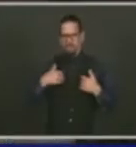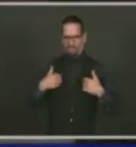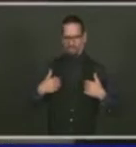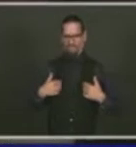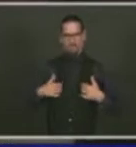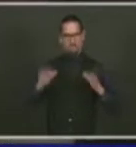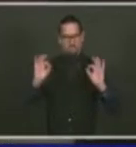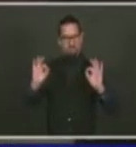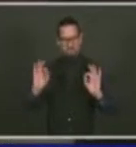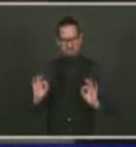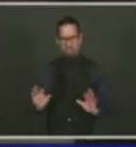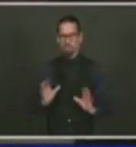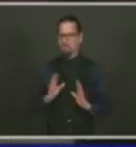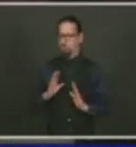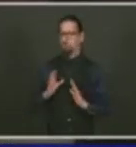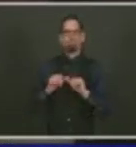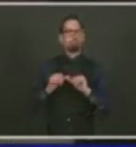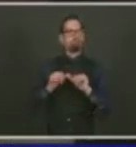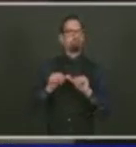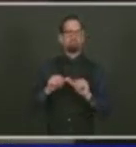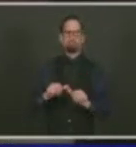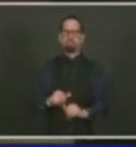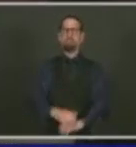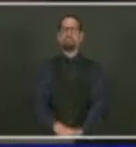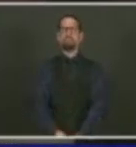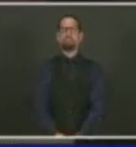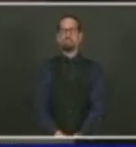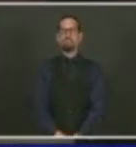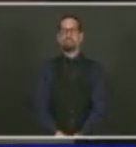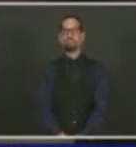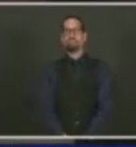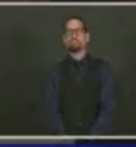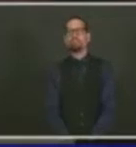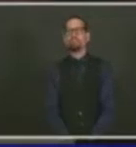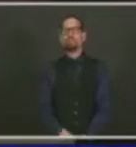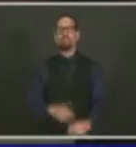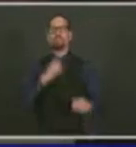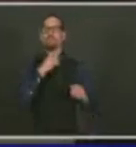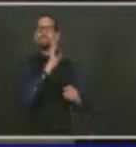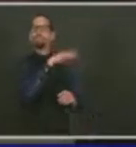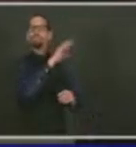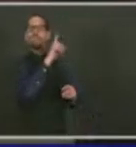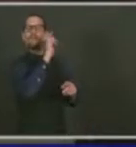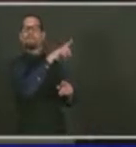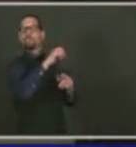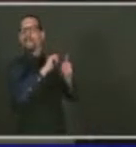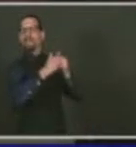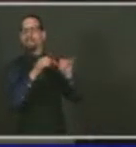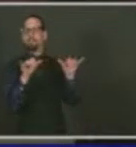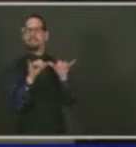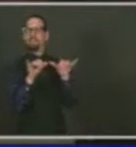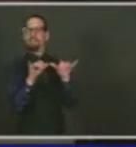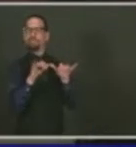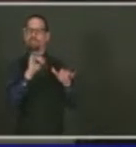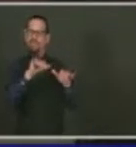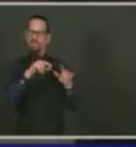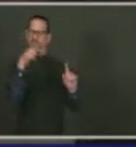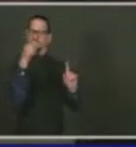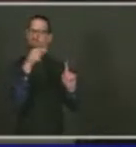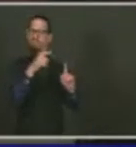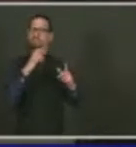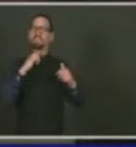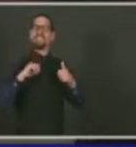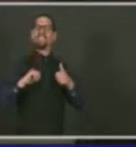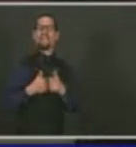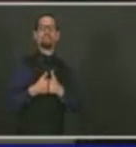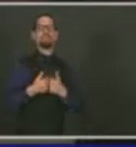Governor, one of the measurements of the greatness of society is the willingness in terms of great challenges to engage in shared sacrifice. As